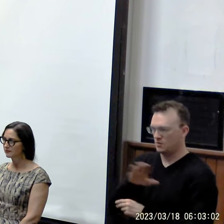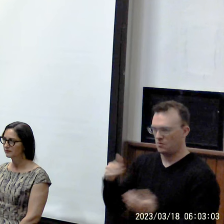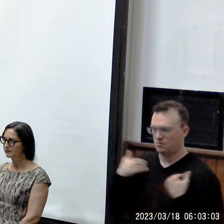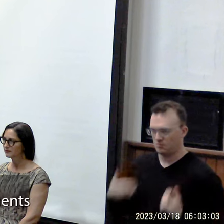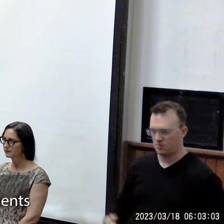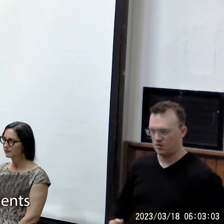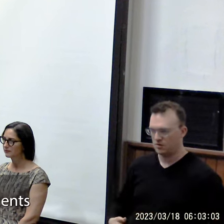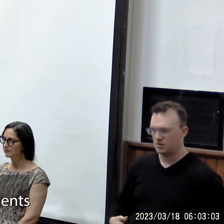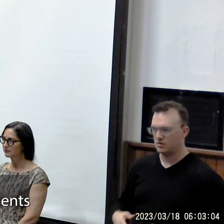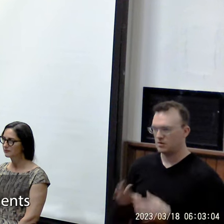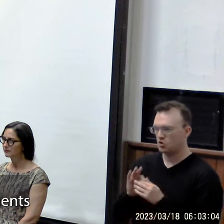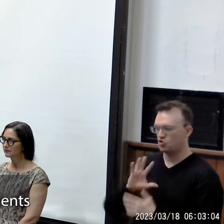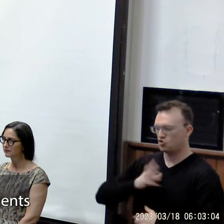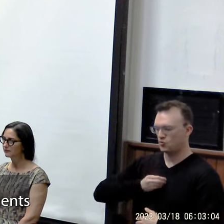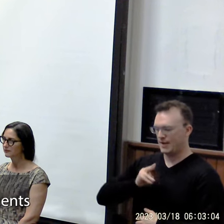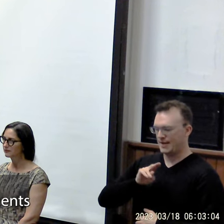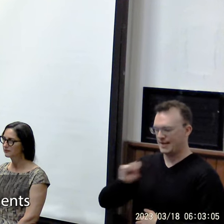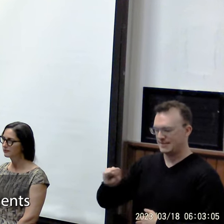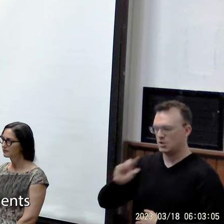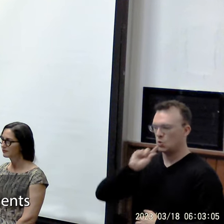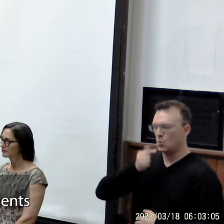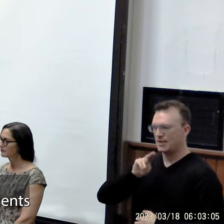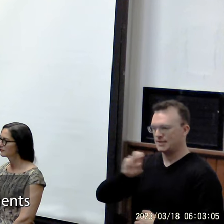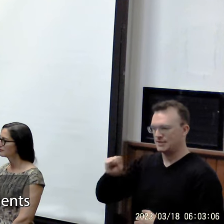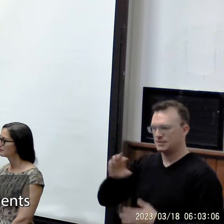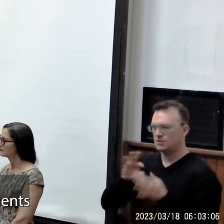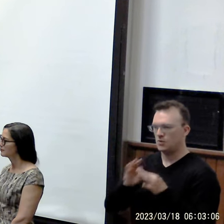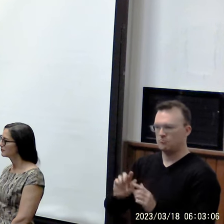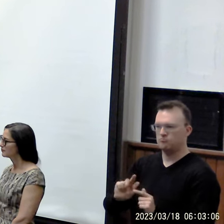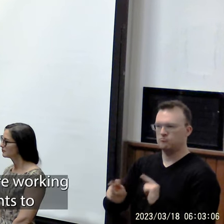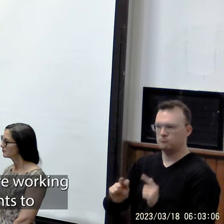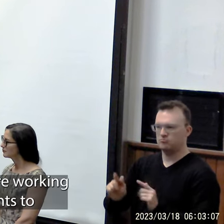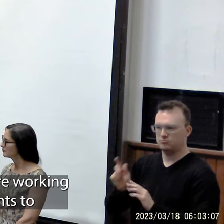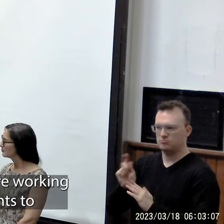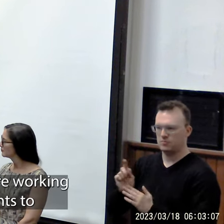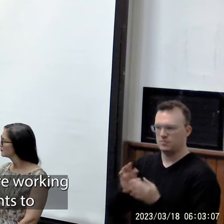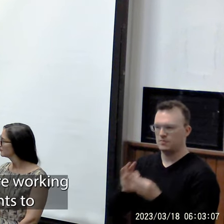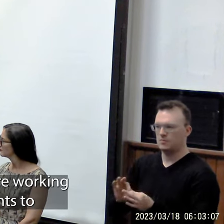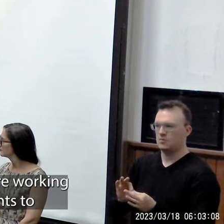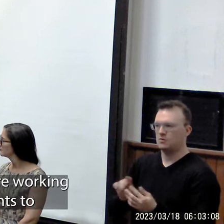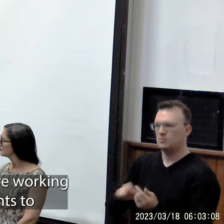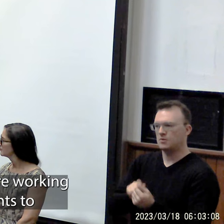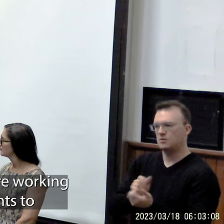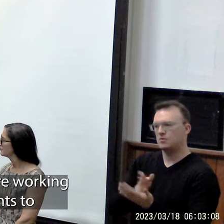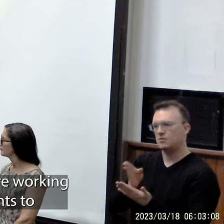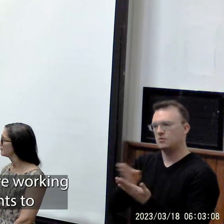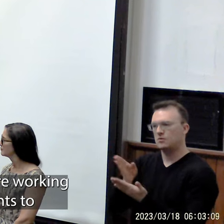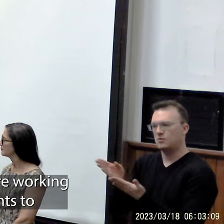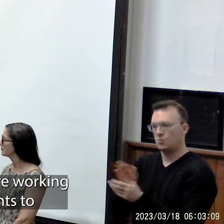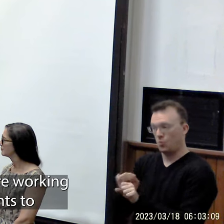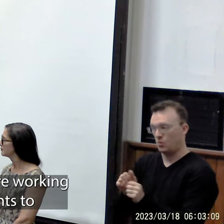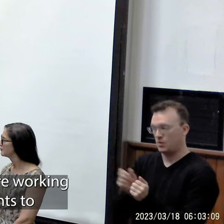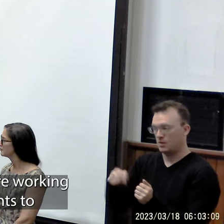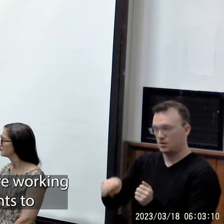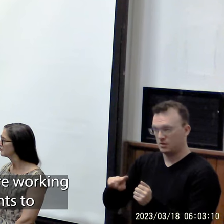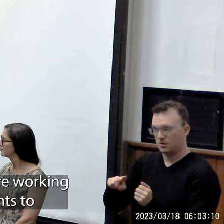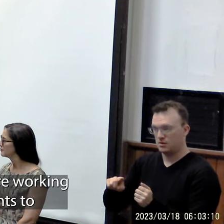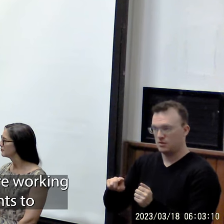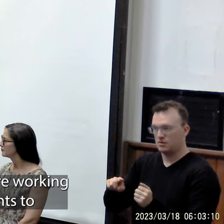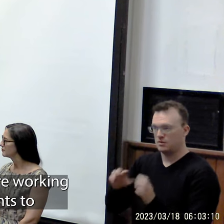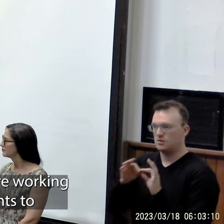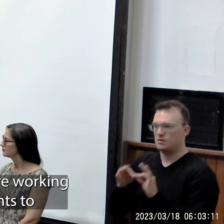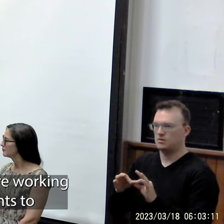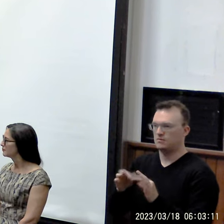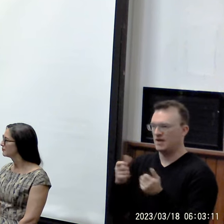bodies of transness or queerness that comes from those interactive moments with those particular mediums that you're working with? And that's